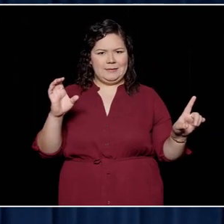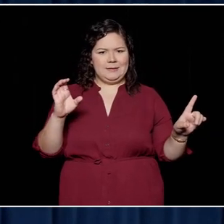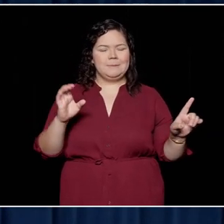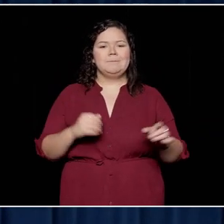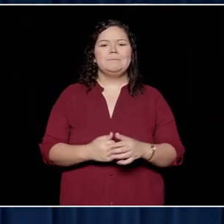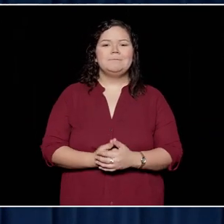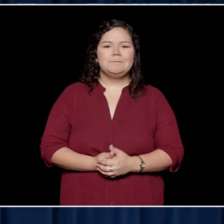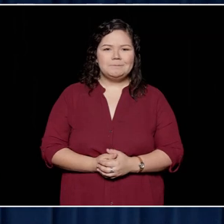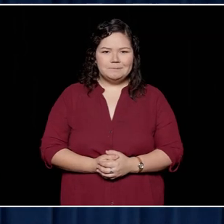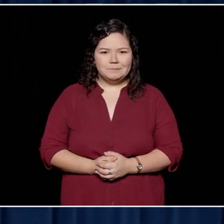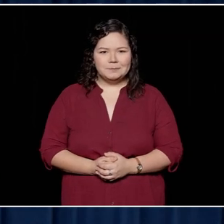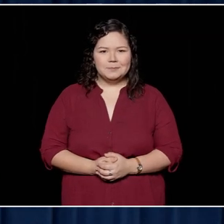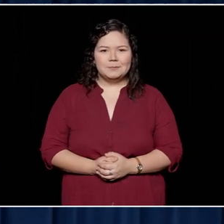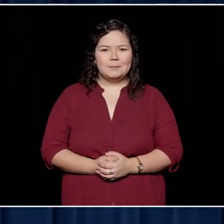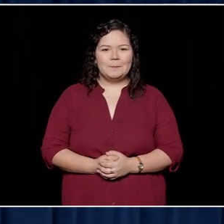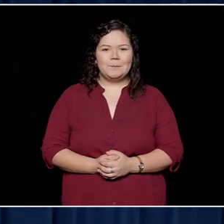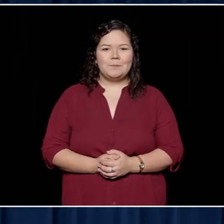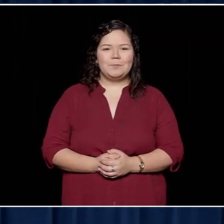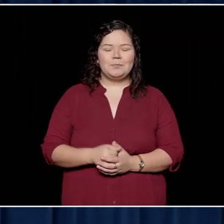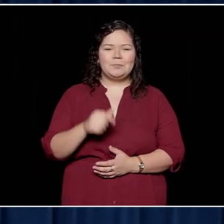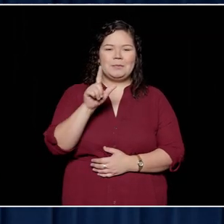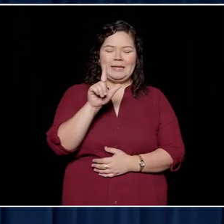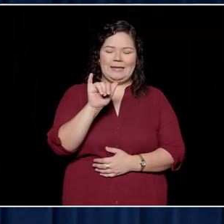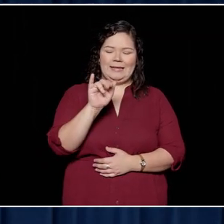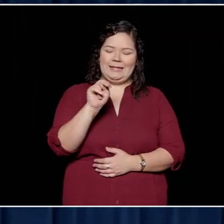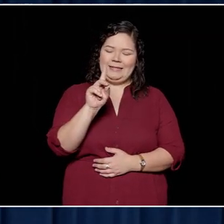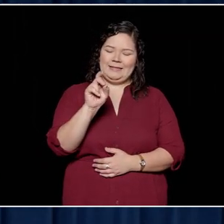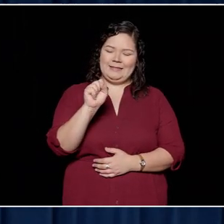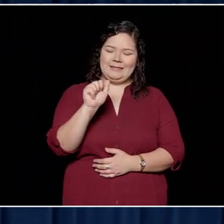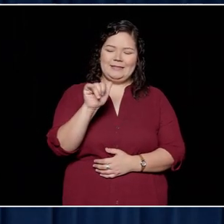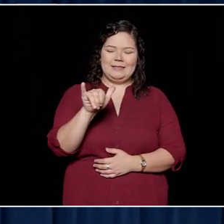our outgoing Chancellor, Lindsay Gordon.